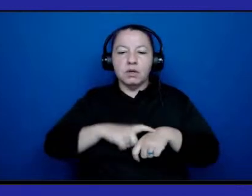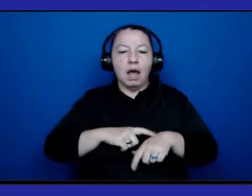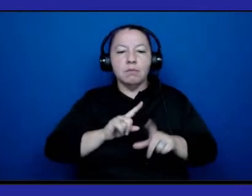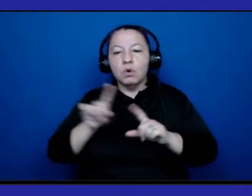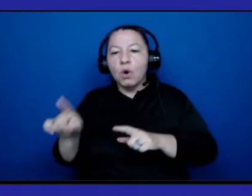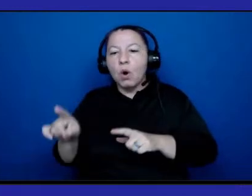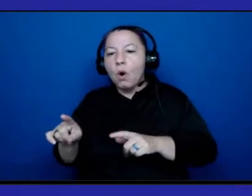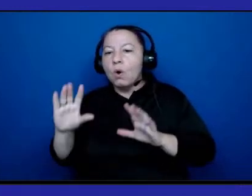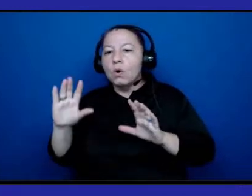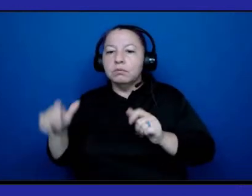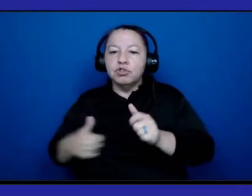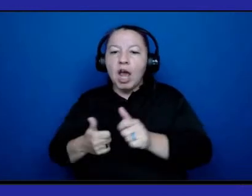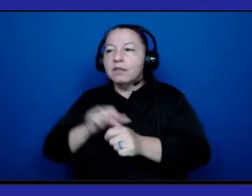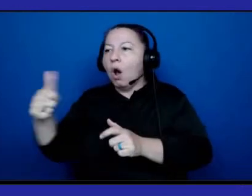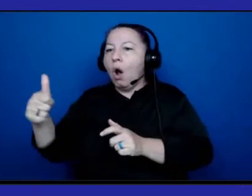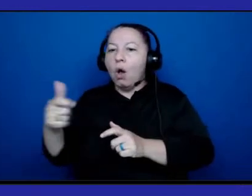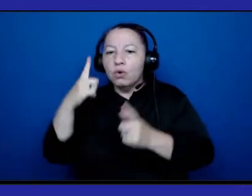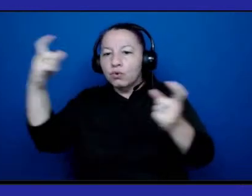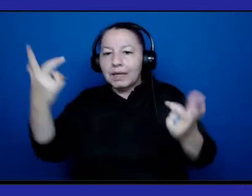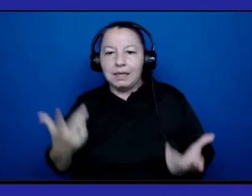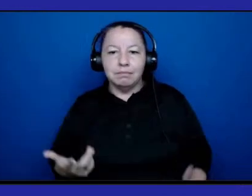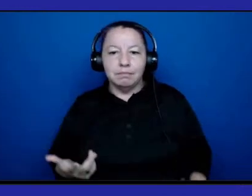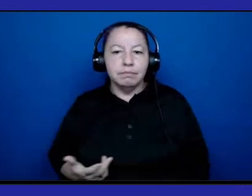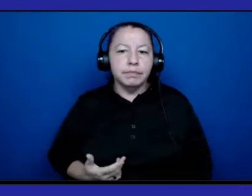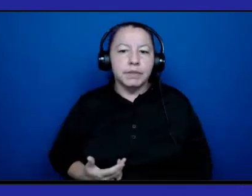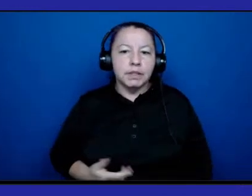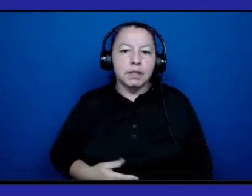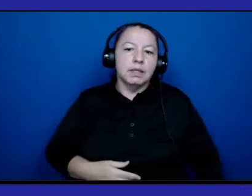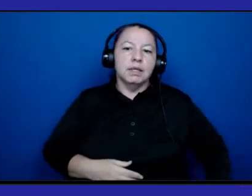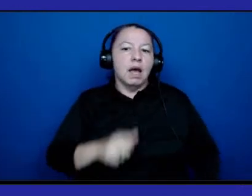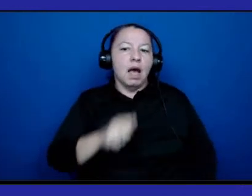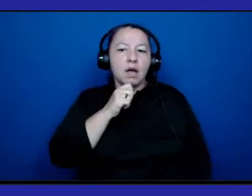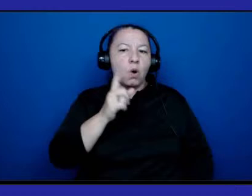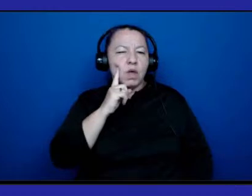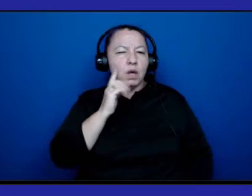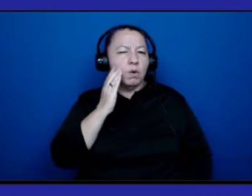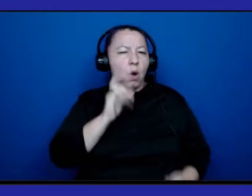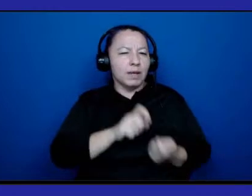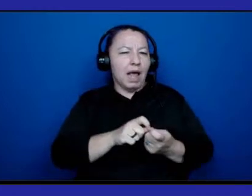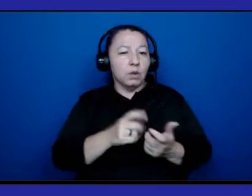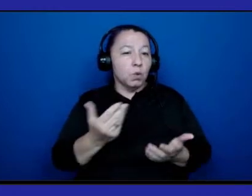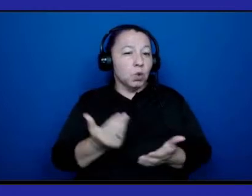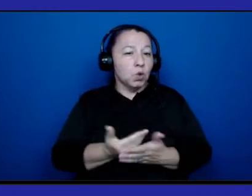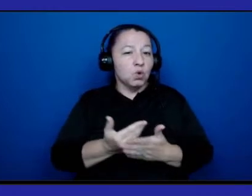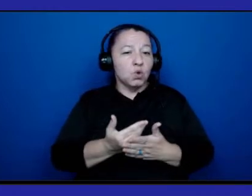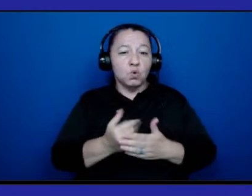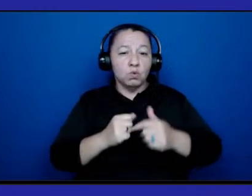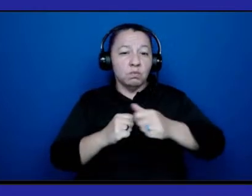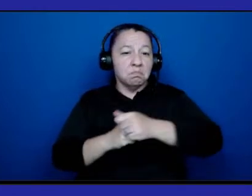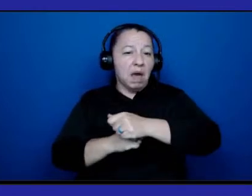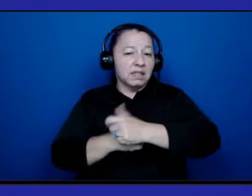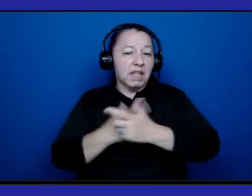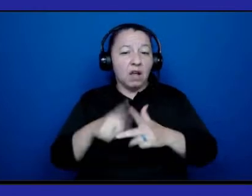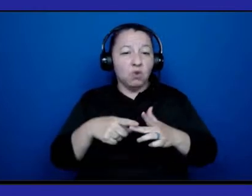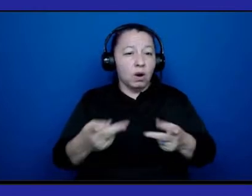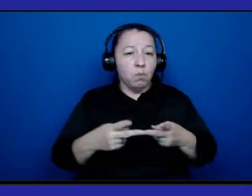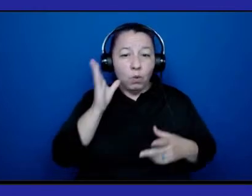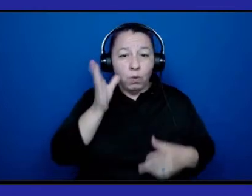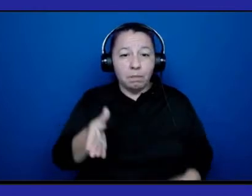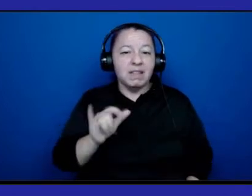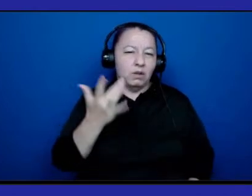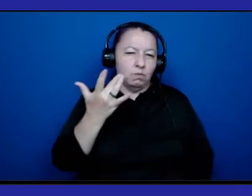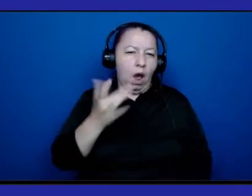dreams. I think we don't quite know what the new baseline is going to be, and that's why we chose 600, just to